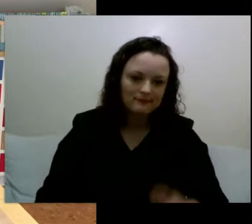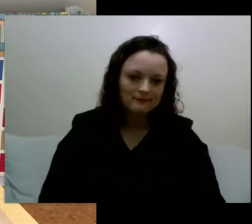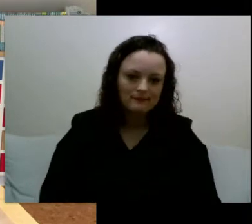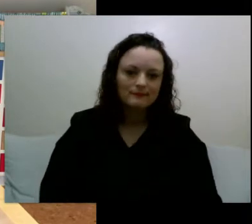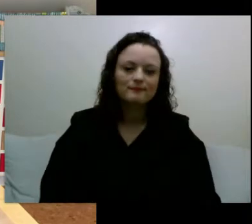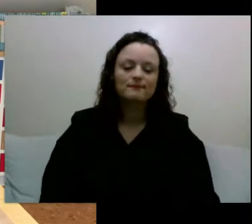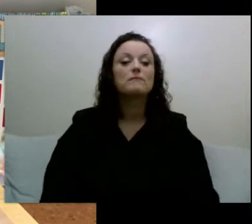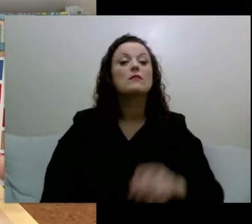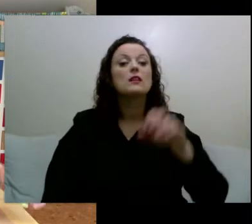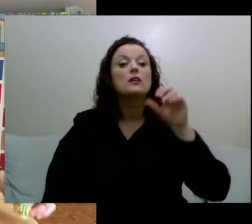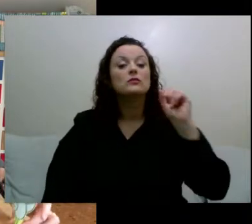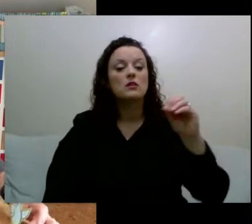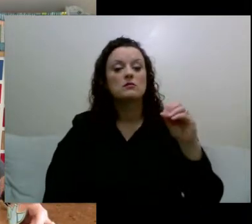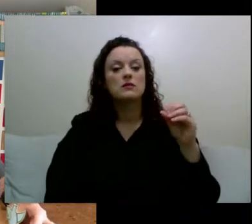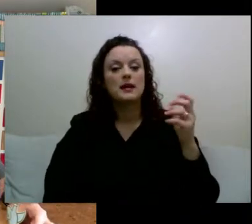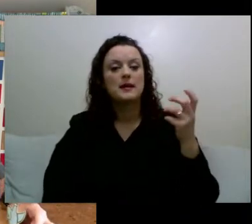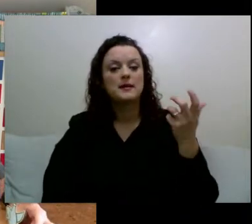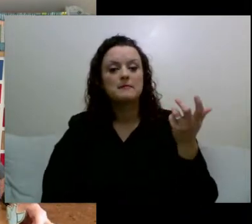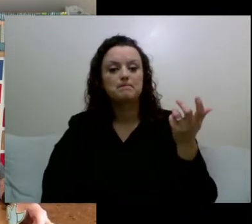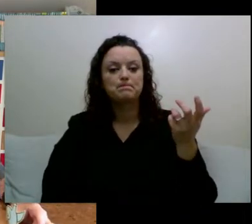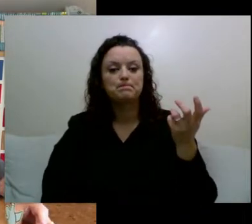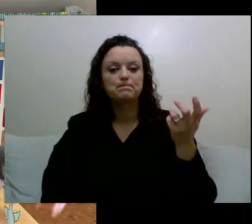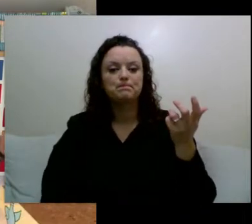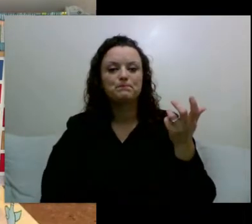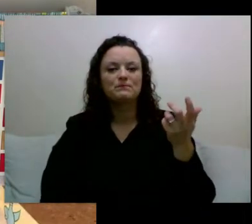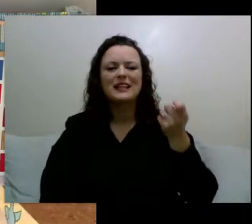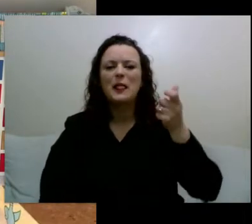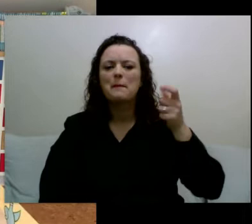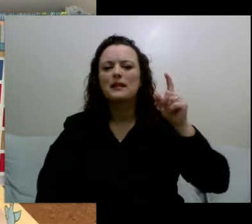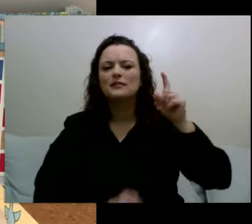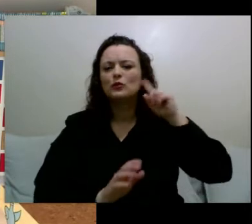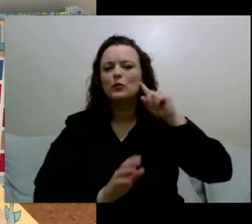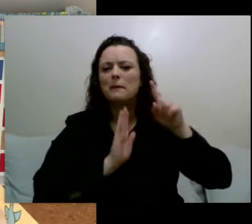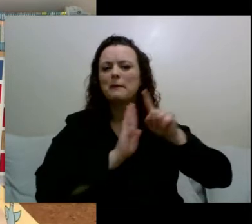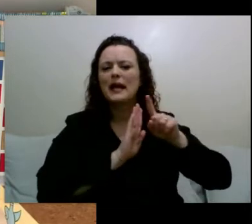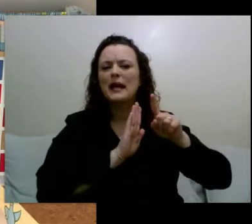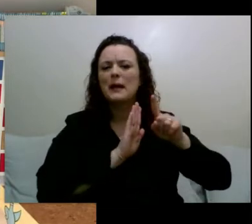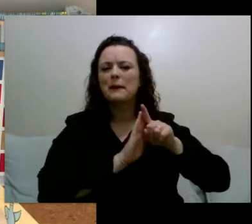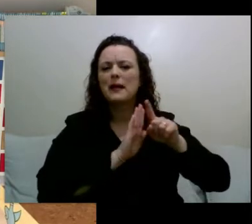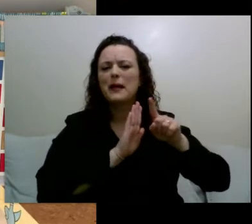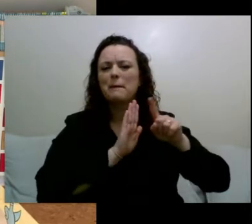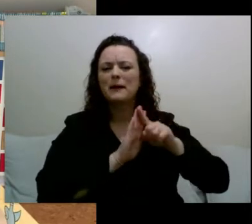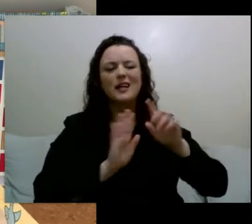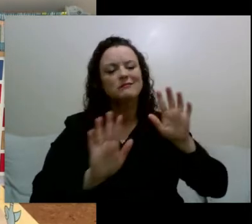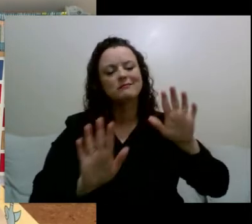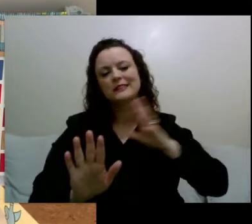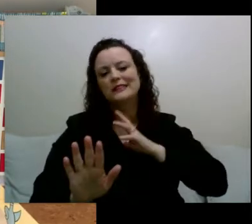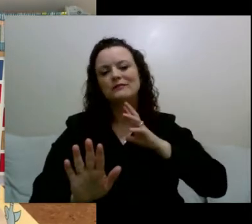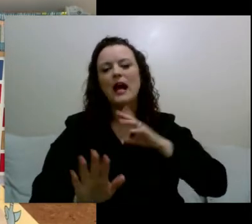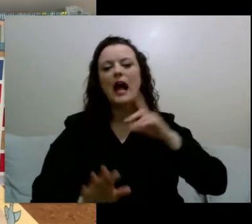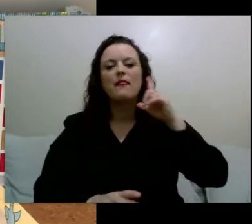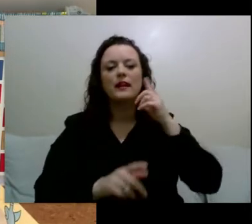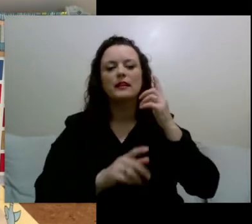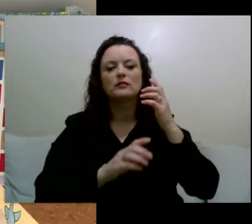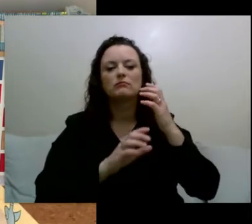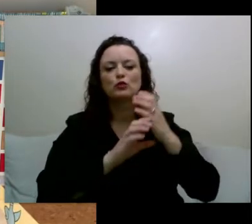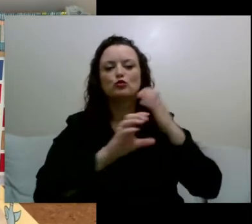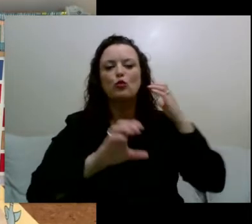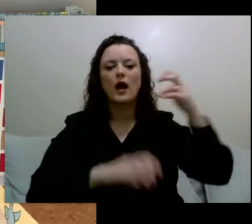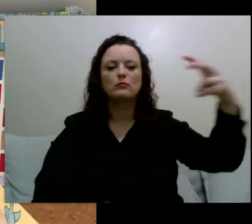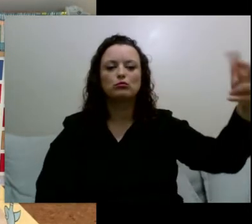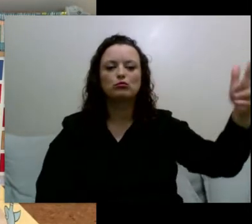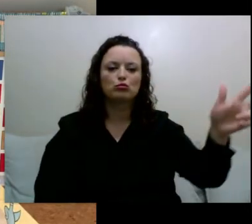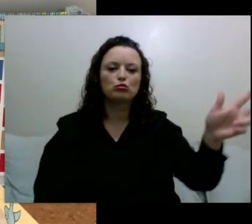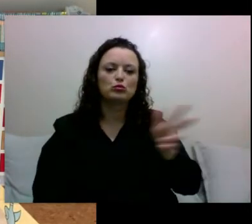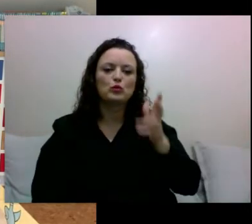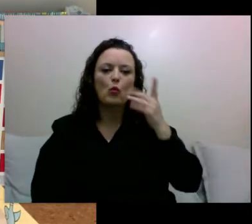So, all right, there's a little beeping. Don't worry about it. I think there's a truck outside because I am in the studio. It's all